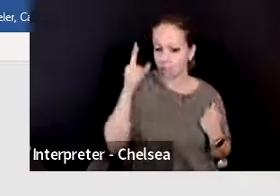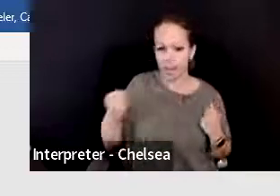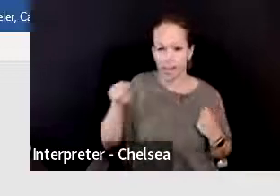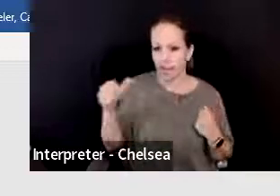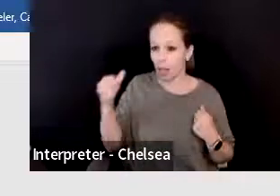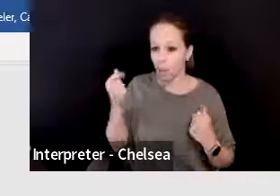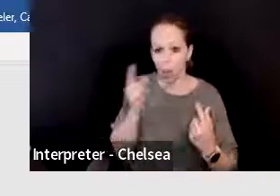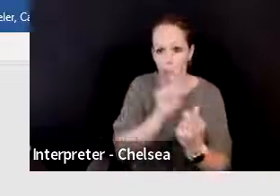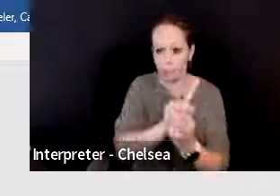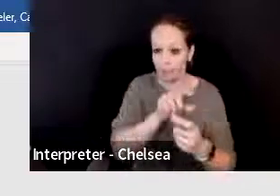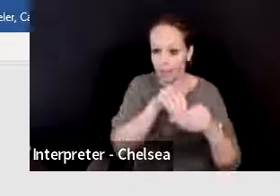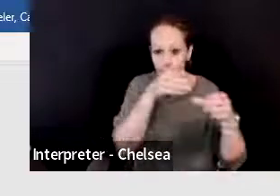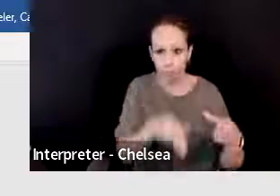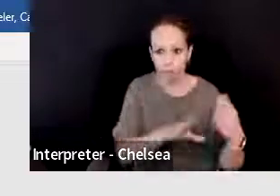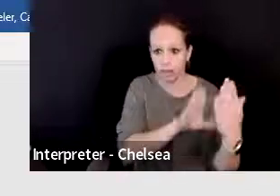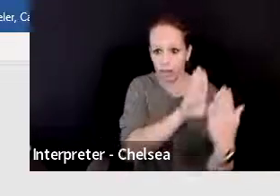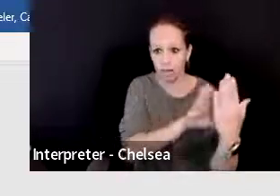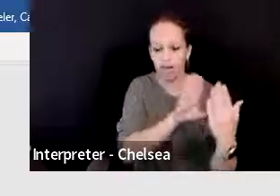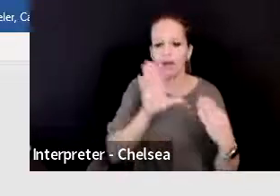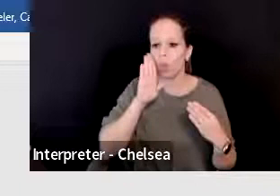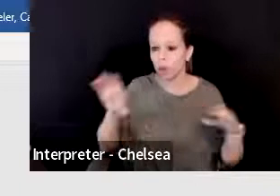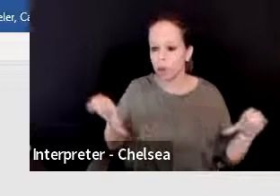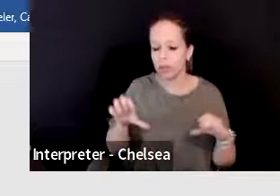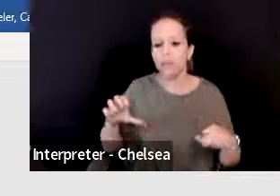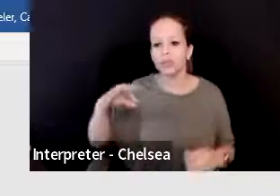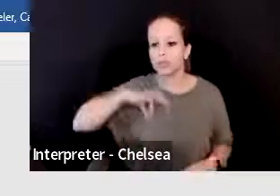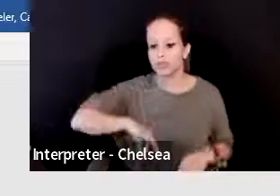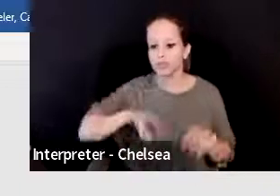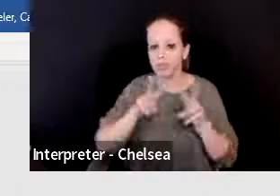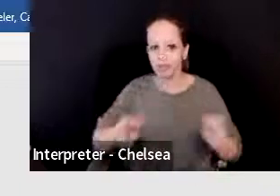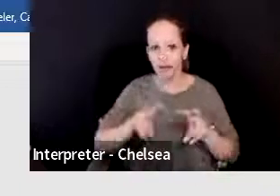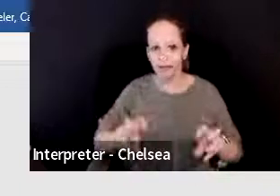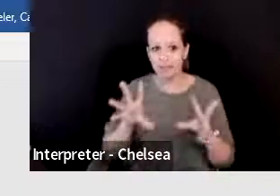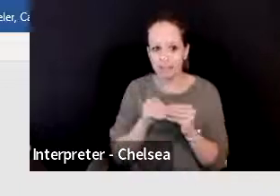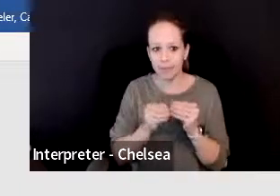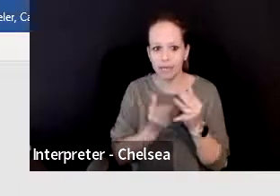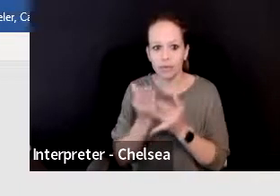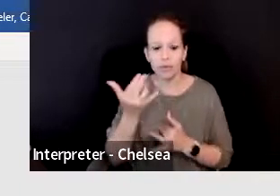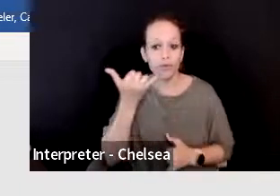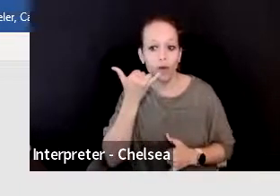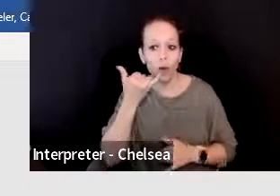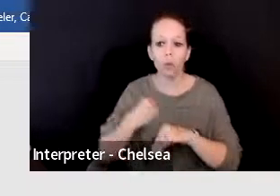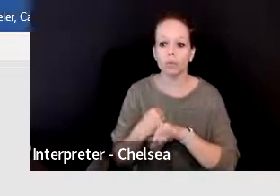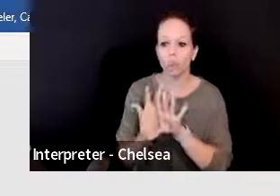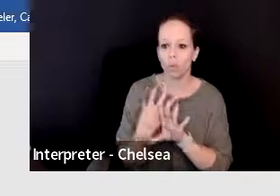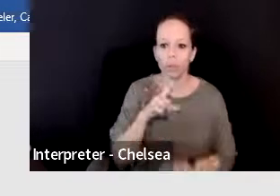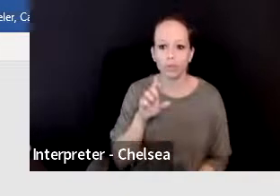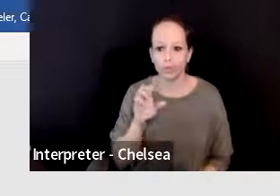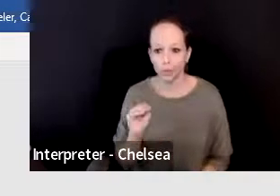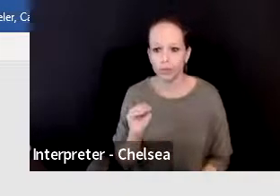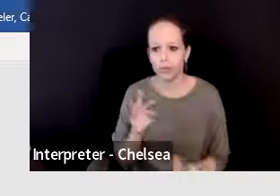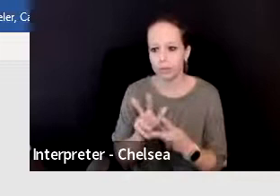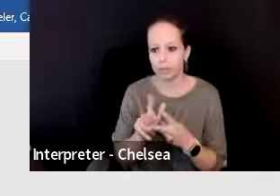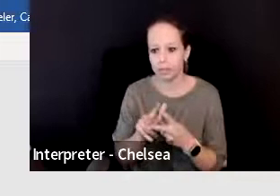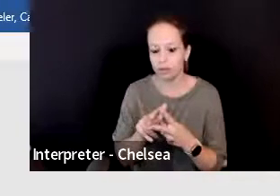person. They're going to be doing that benefits analysis consultation either by phone or by Zoom. So it would be really important if